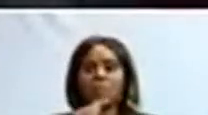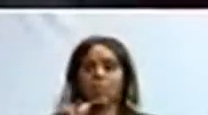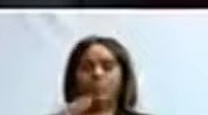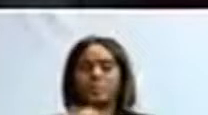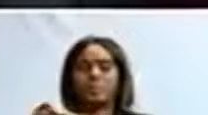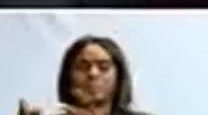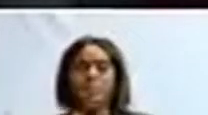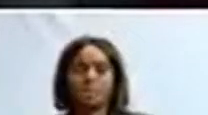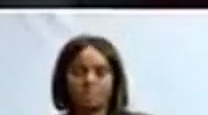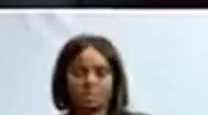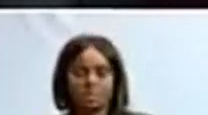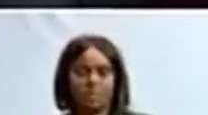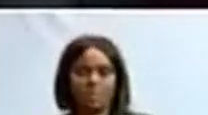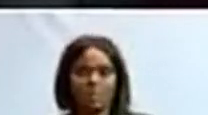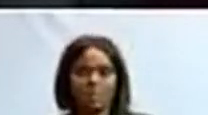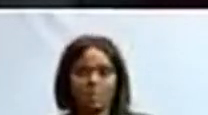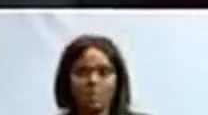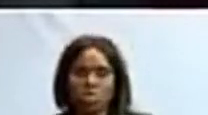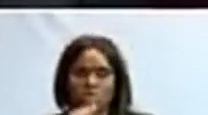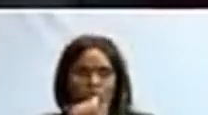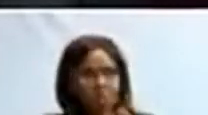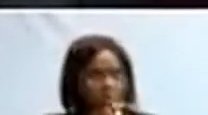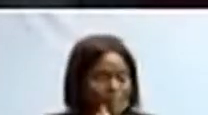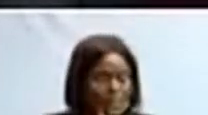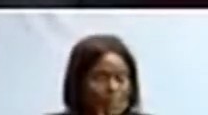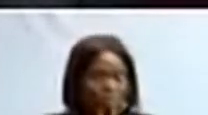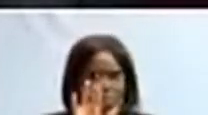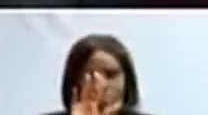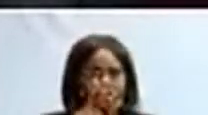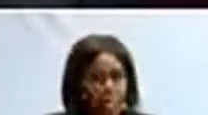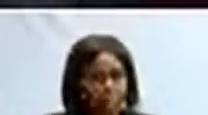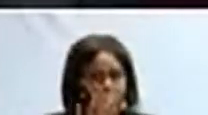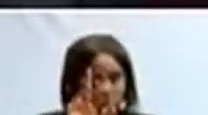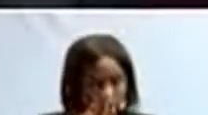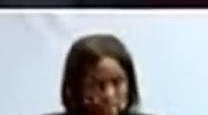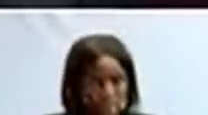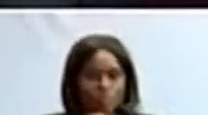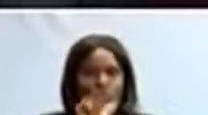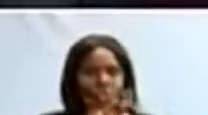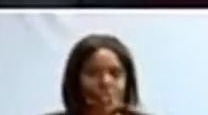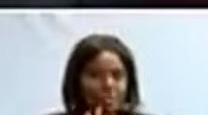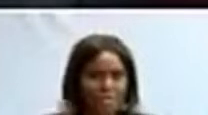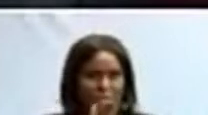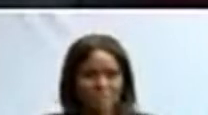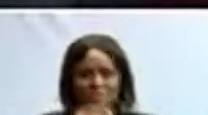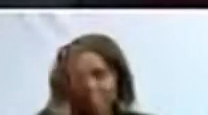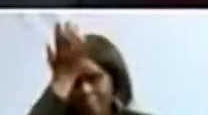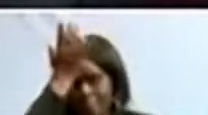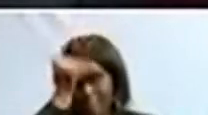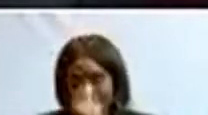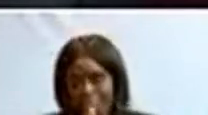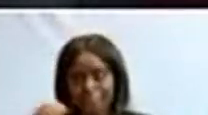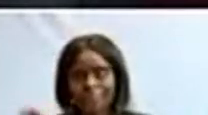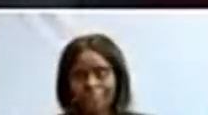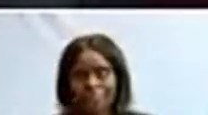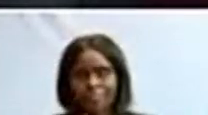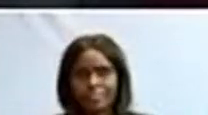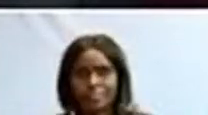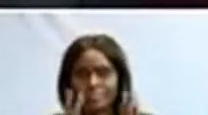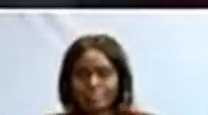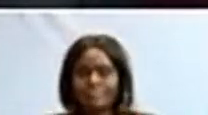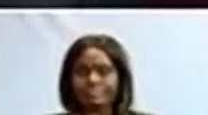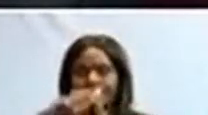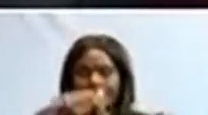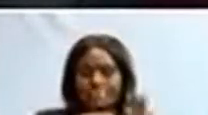mispressed. Not signed, your report. Not date stamped, no